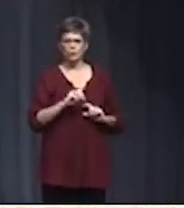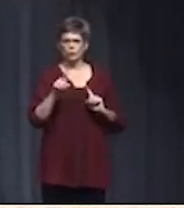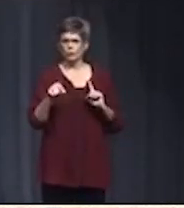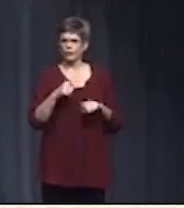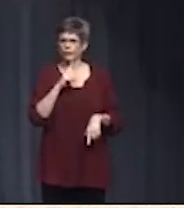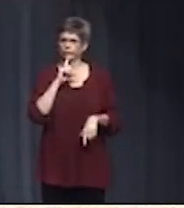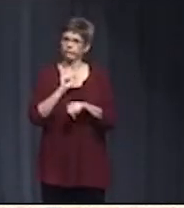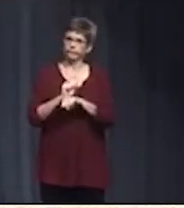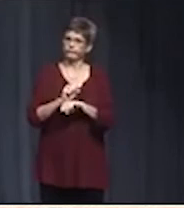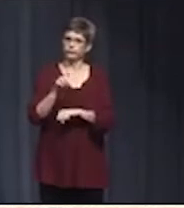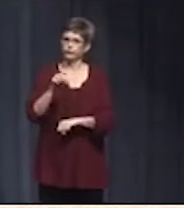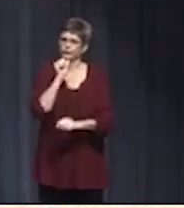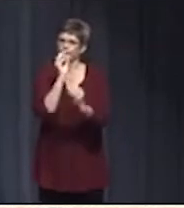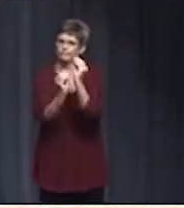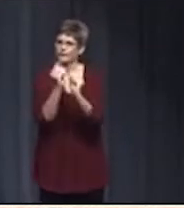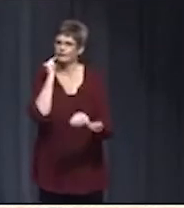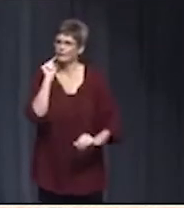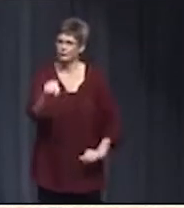be.